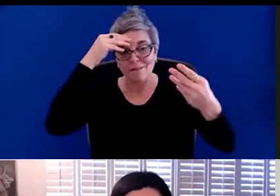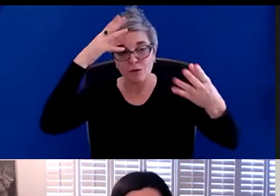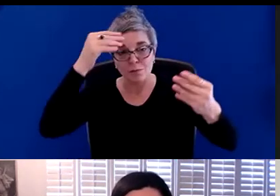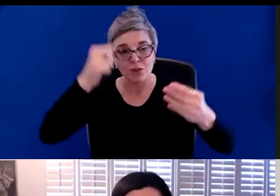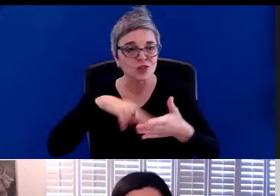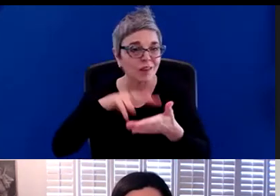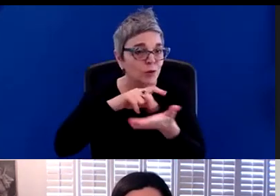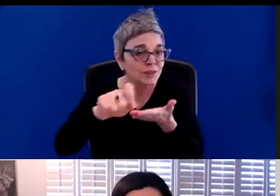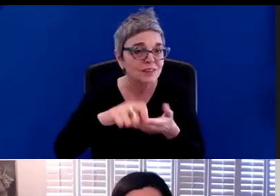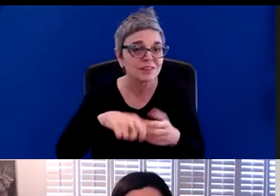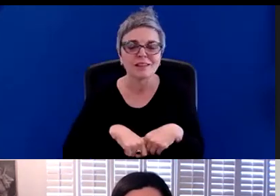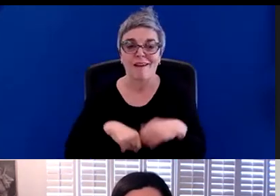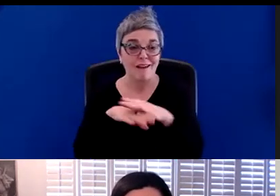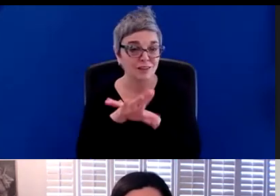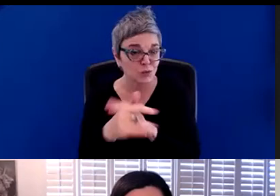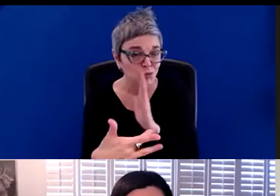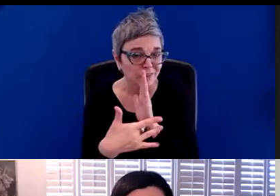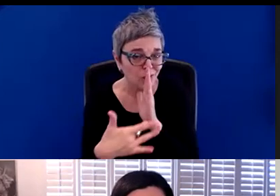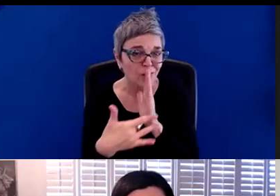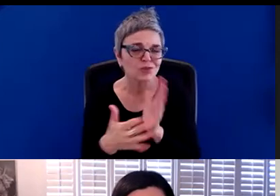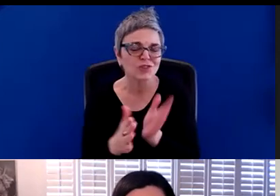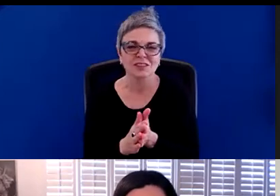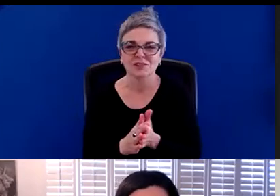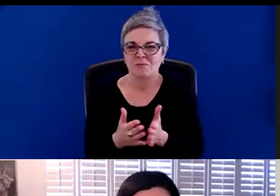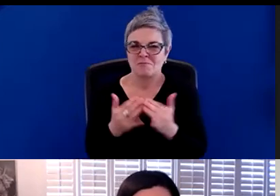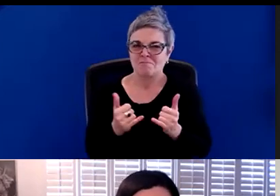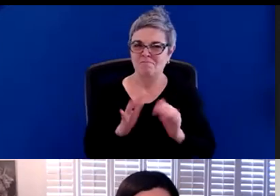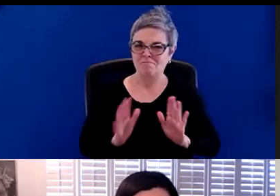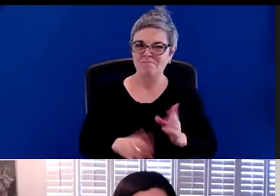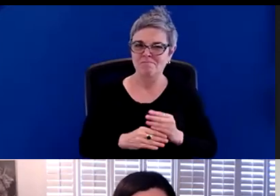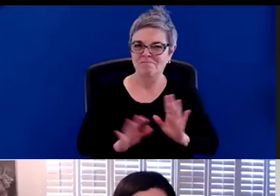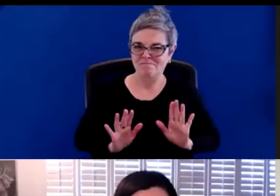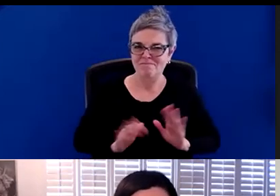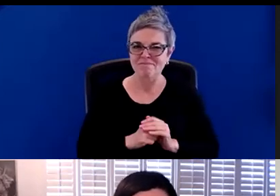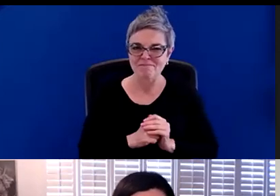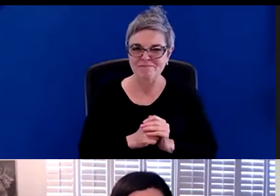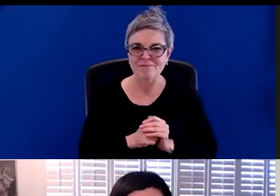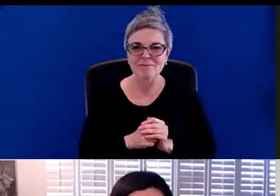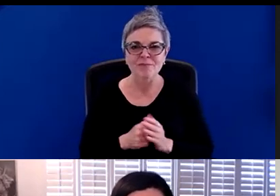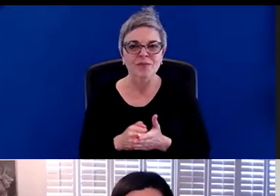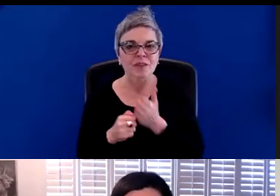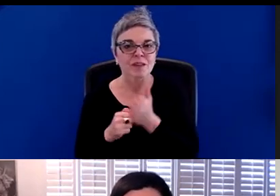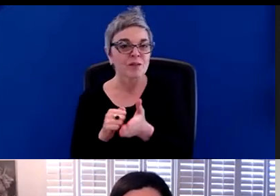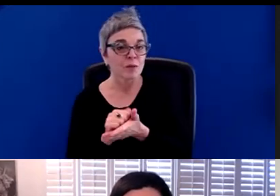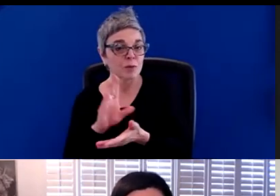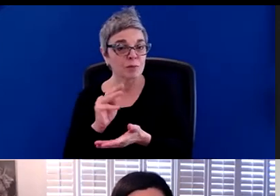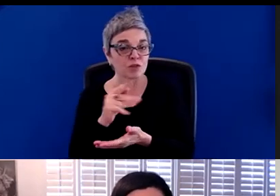So I'll stop with that. Thank you. And Leah, maybe you want to jump in with your thoughts.